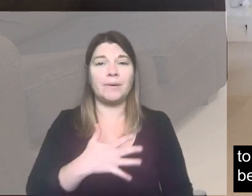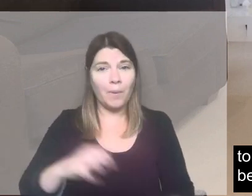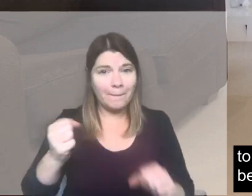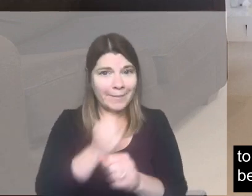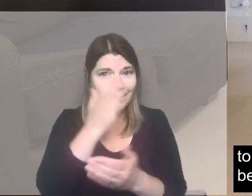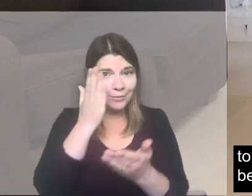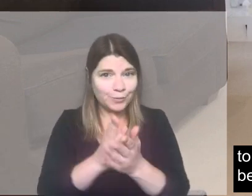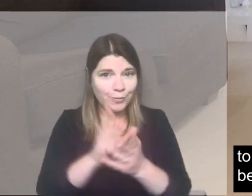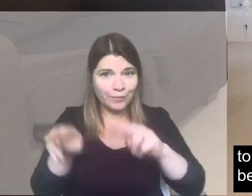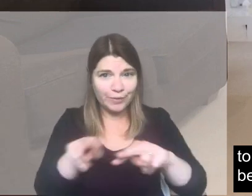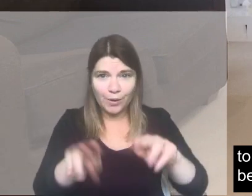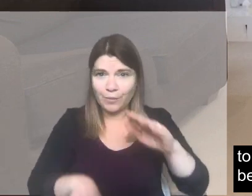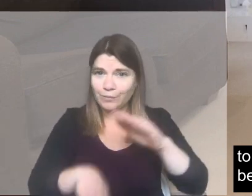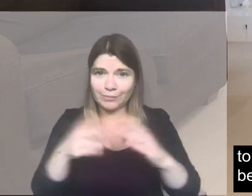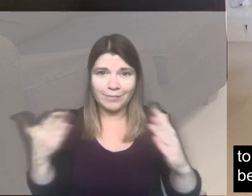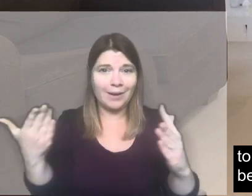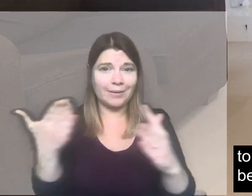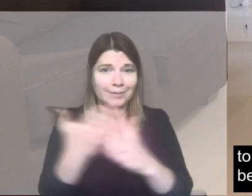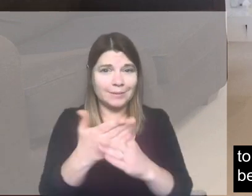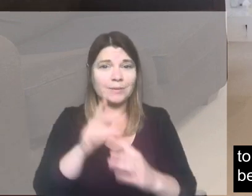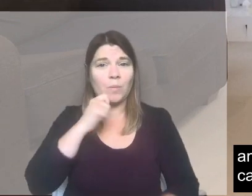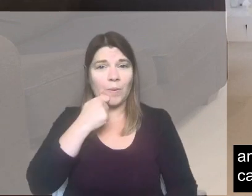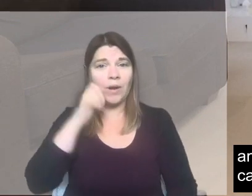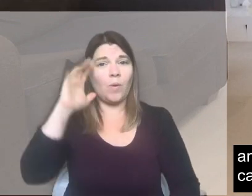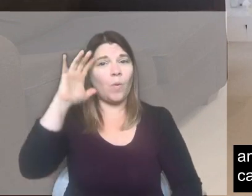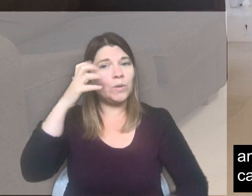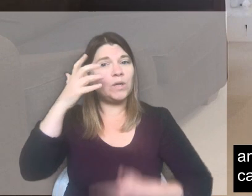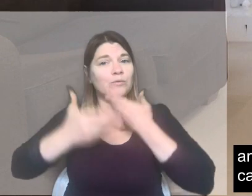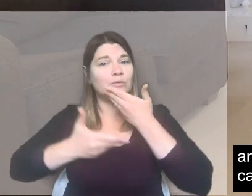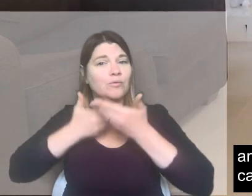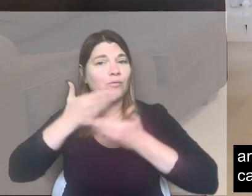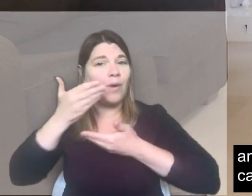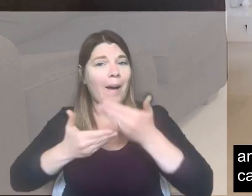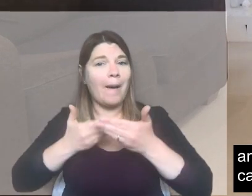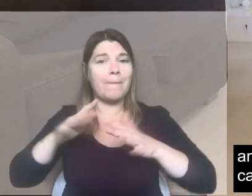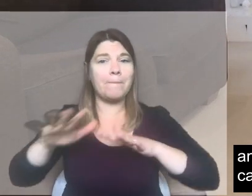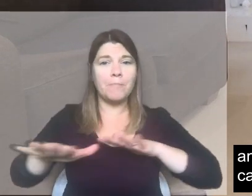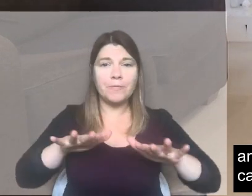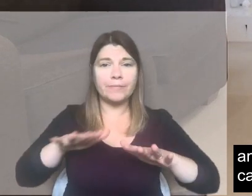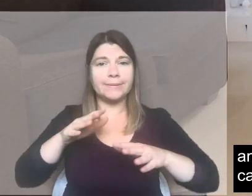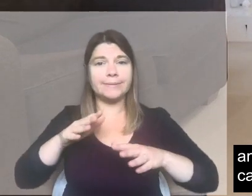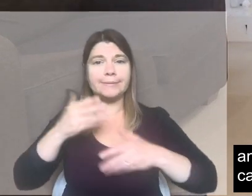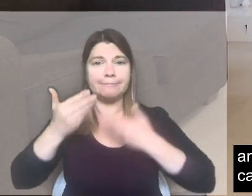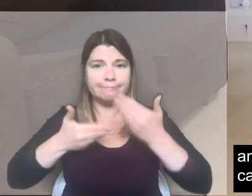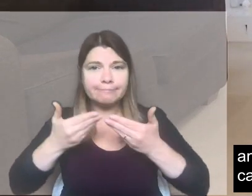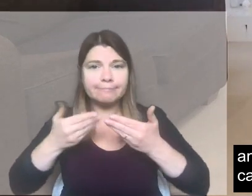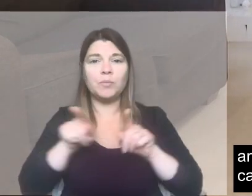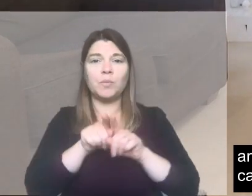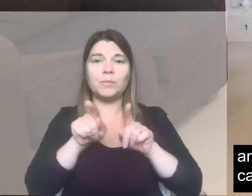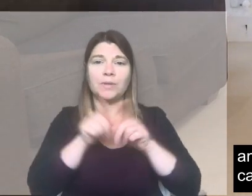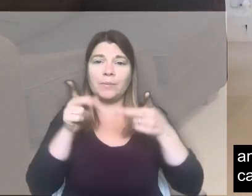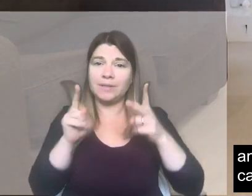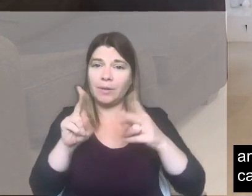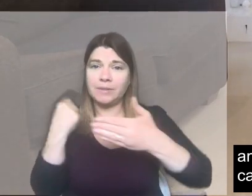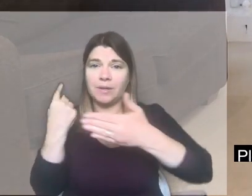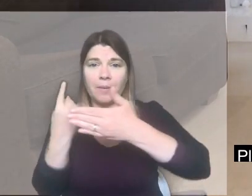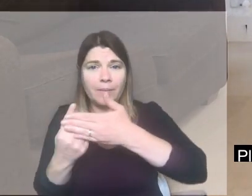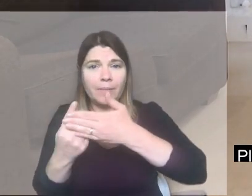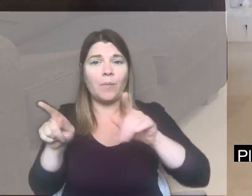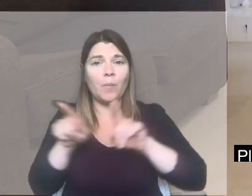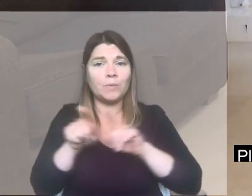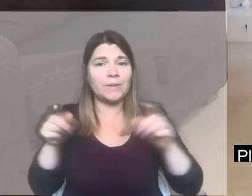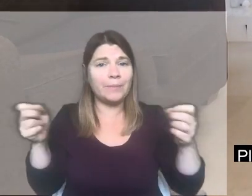I'm going to be auto-describing everything that I do, and we also have BSL interpreting and